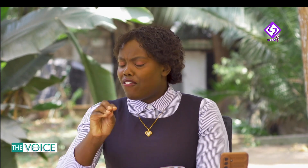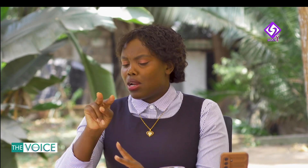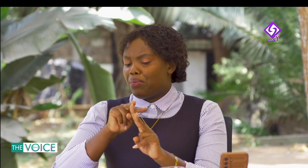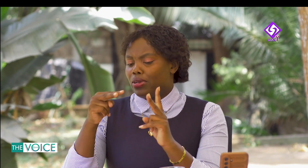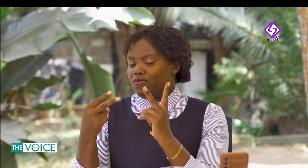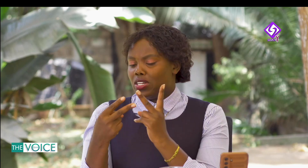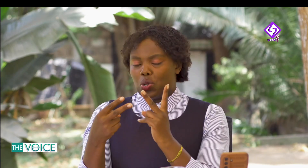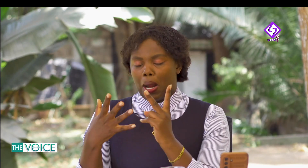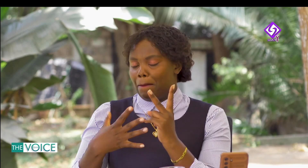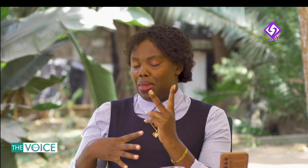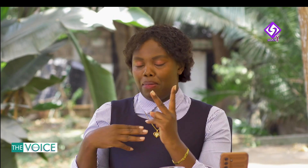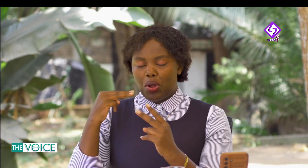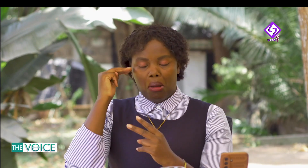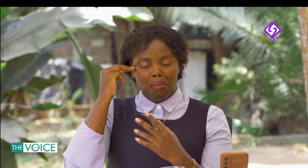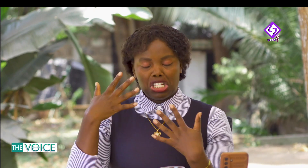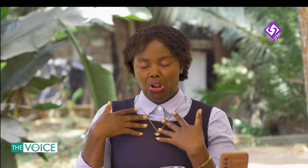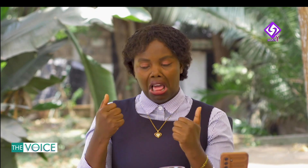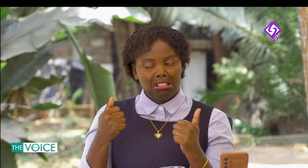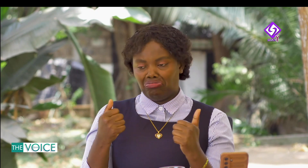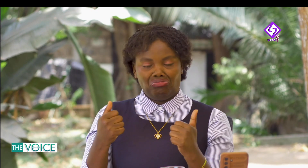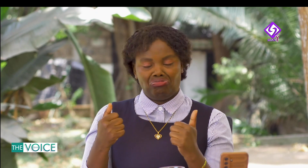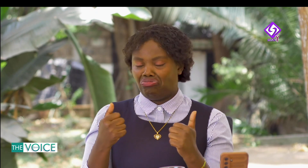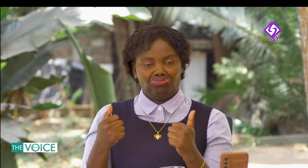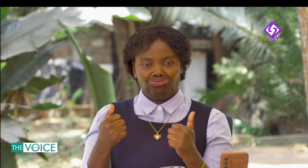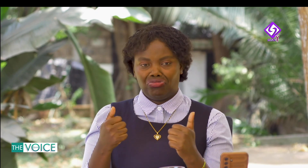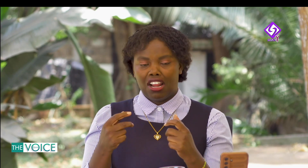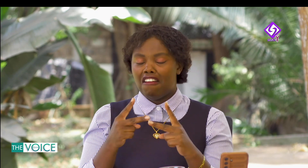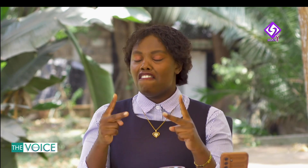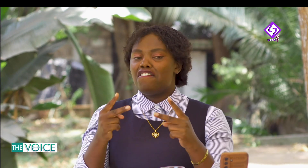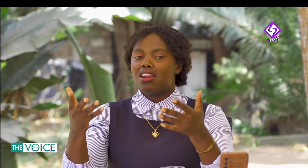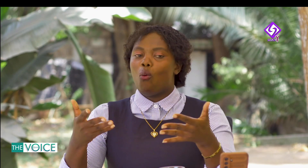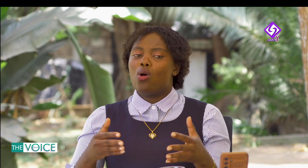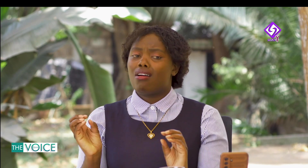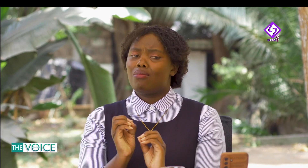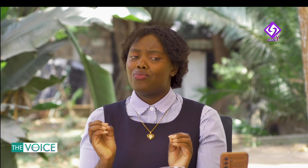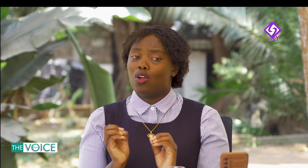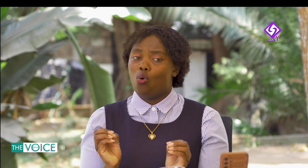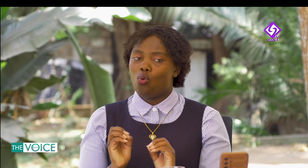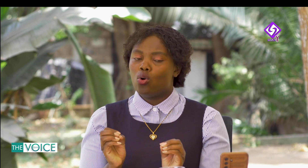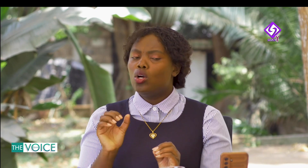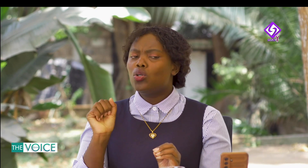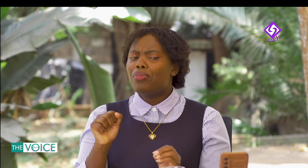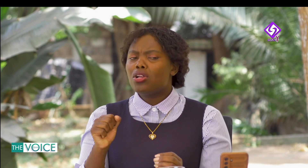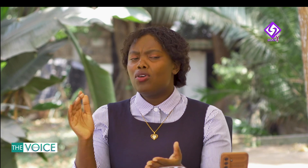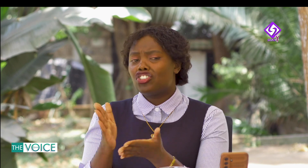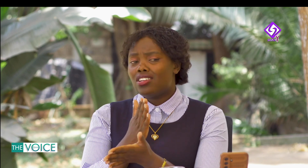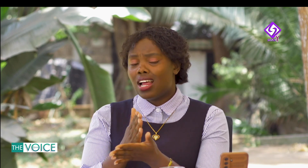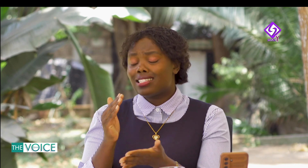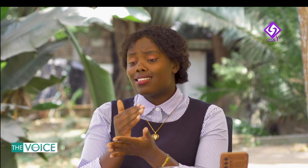them. So to bring the African perspective on mental health, Yes. it's not very